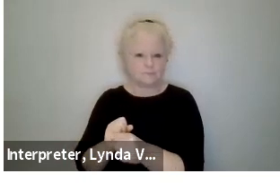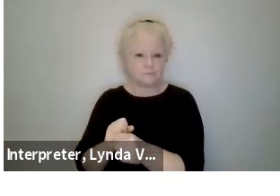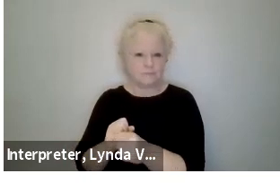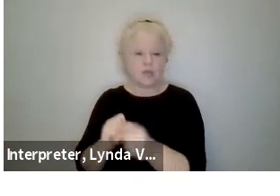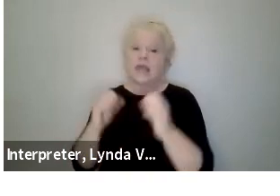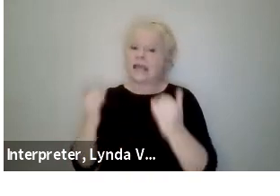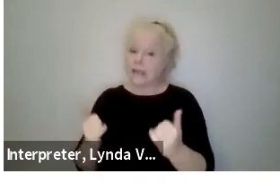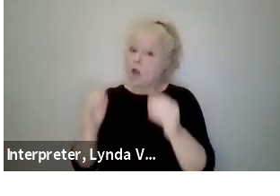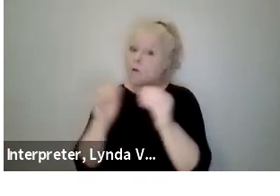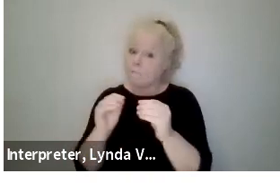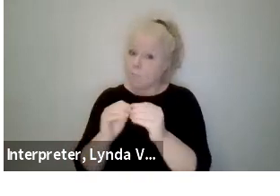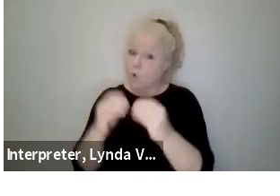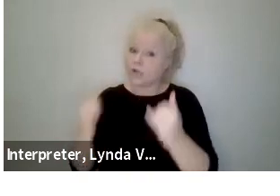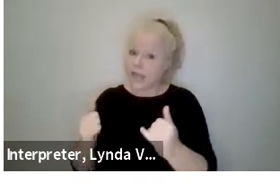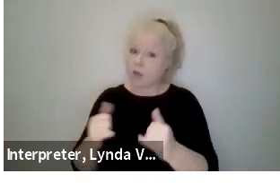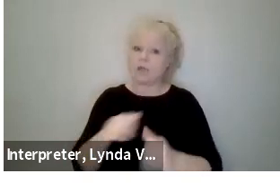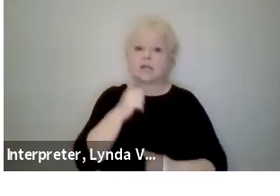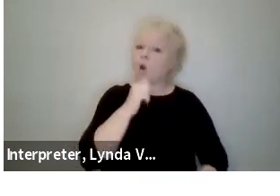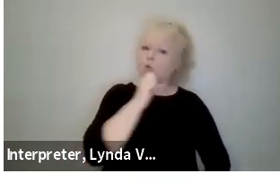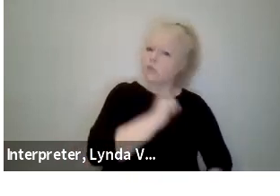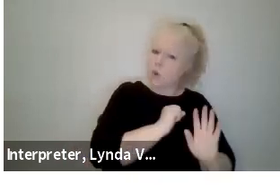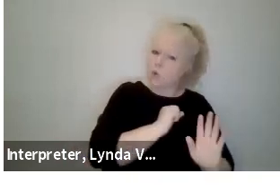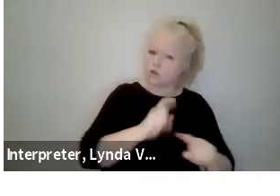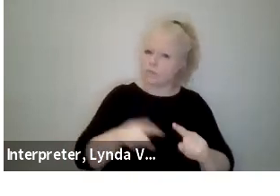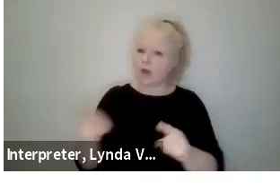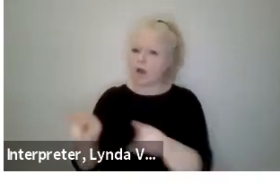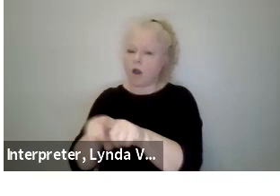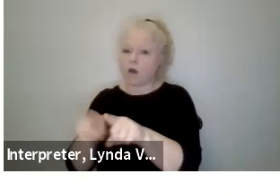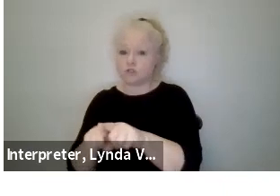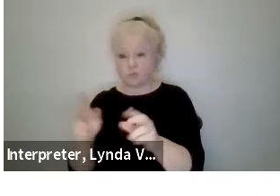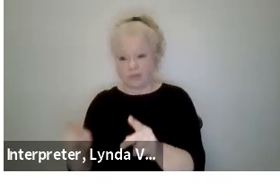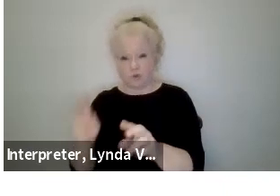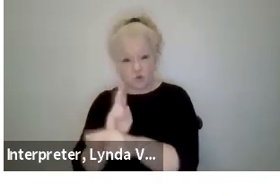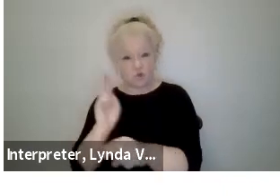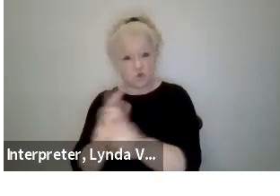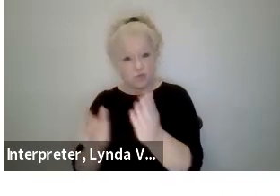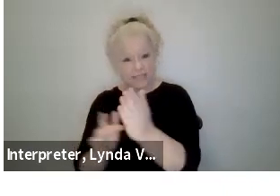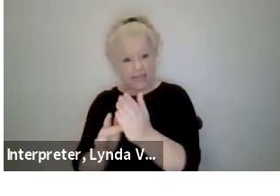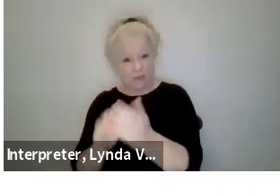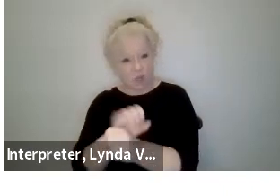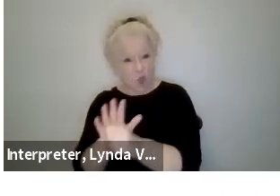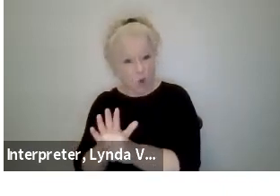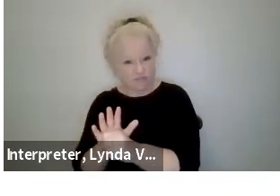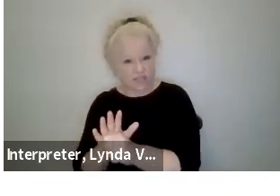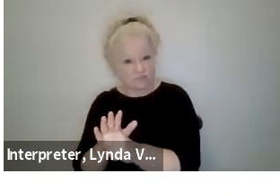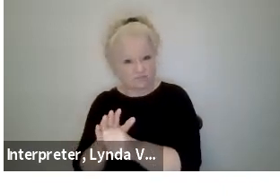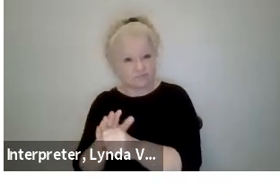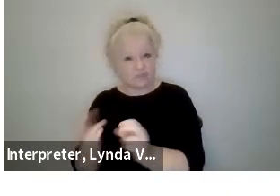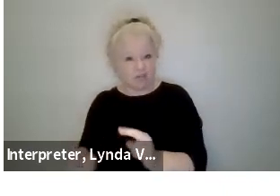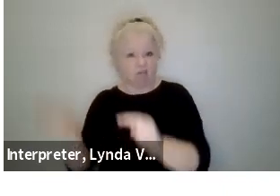not just with the aging population, but with the recent uptick in use of technology due to COVID. So universally, we are